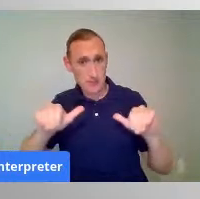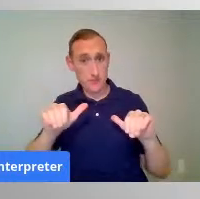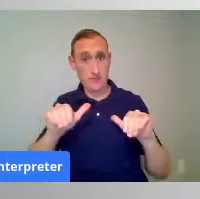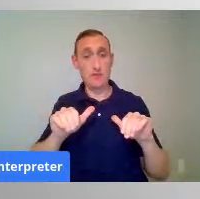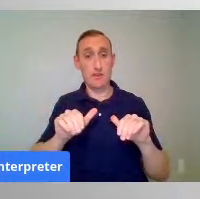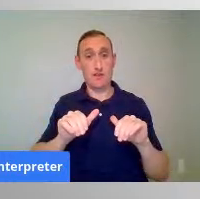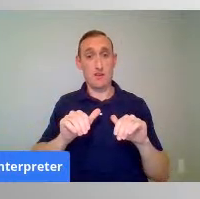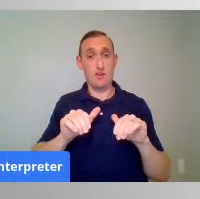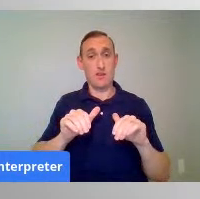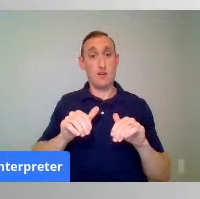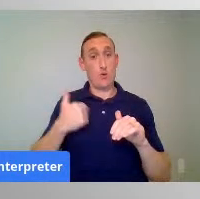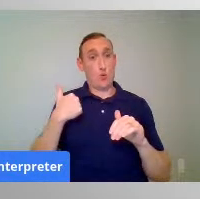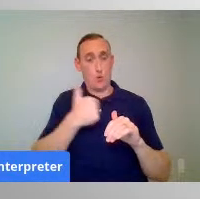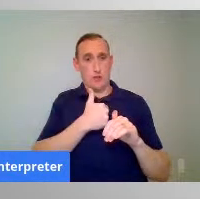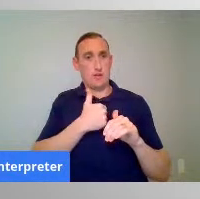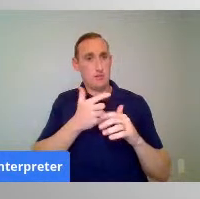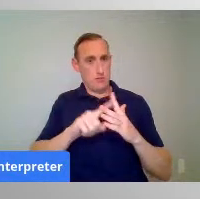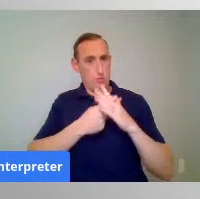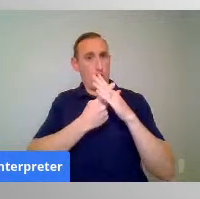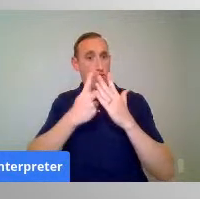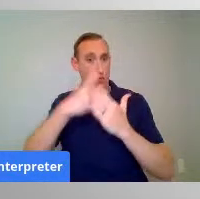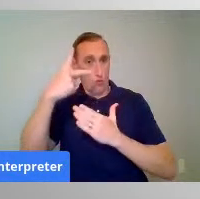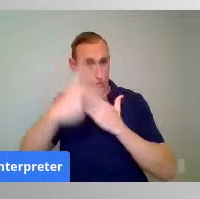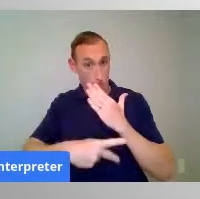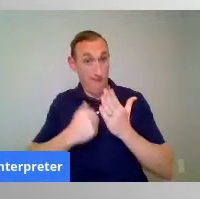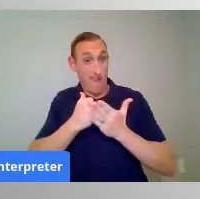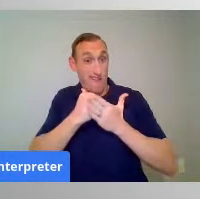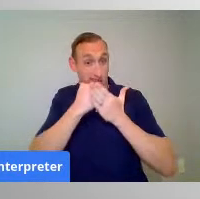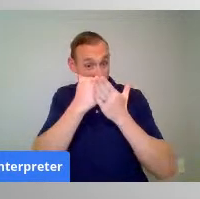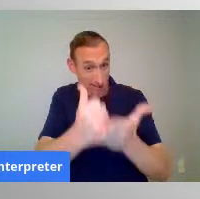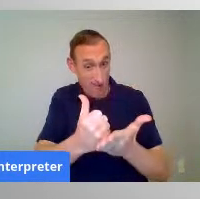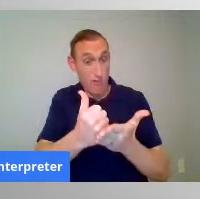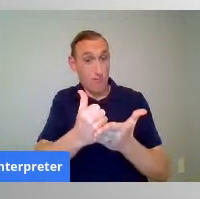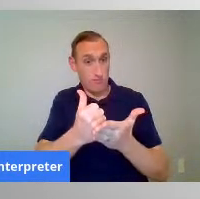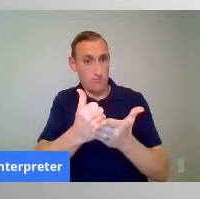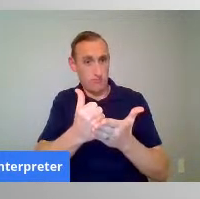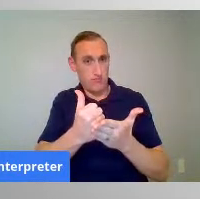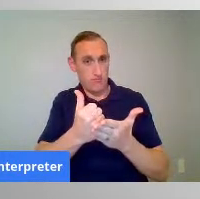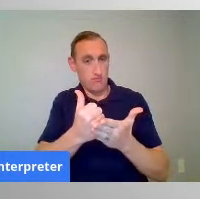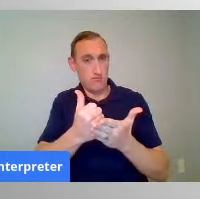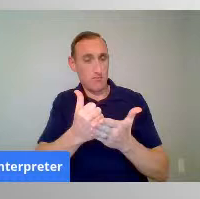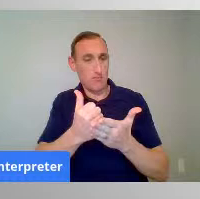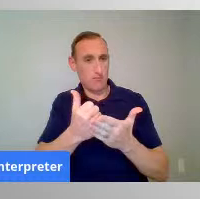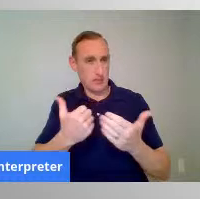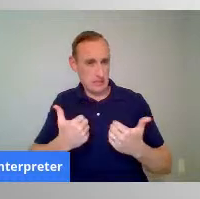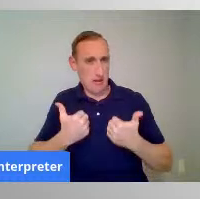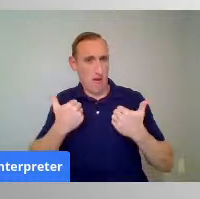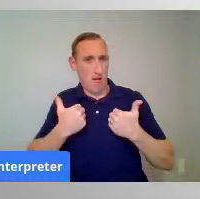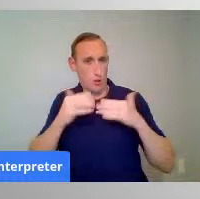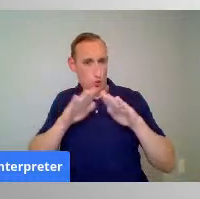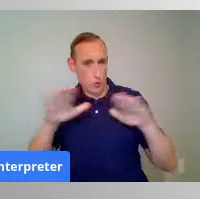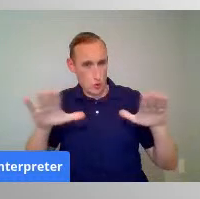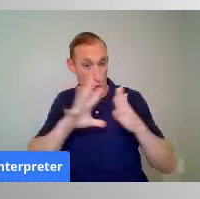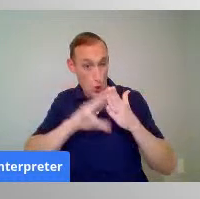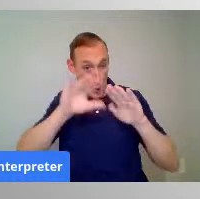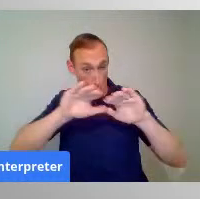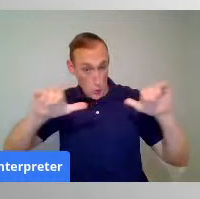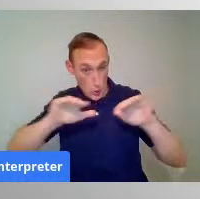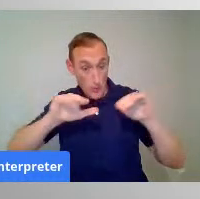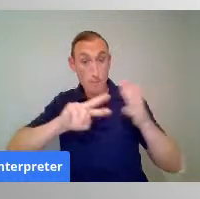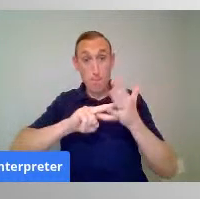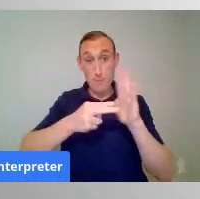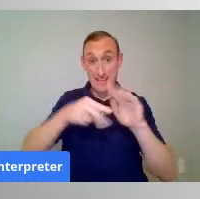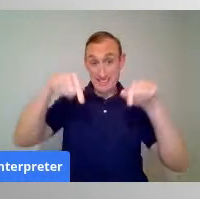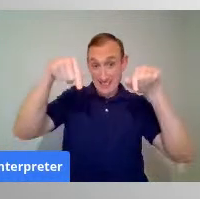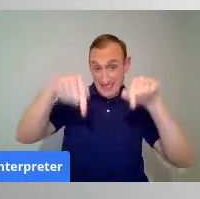And we started a program where every 5-year-old in this county can receive free swim lessons. It's a